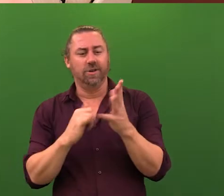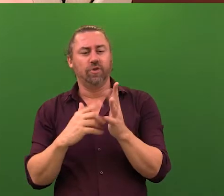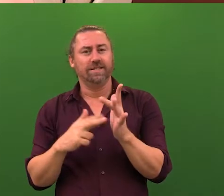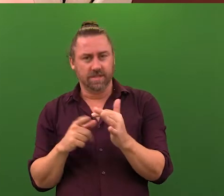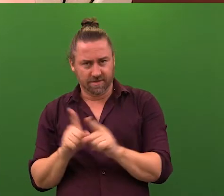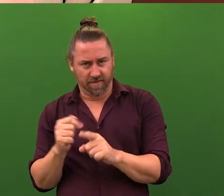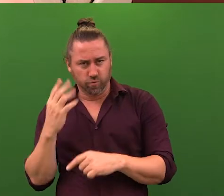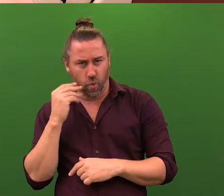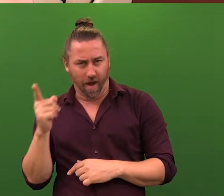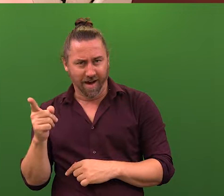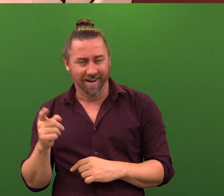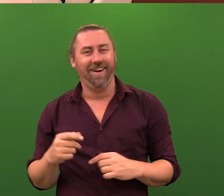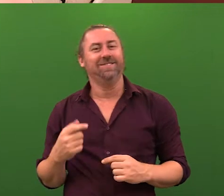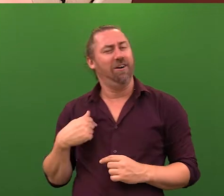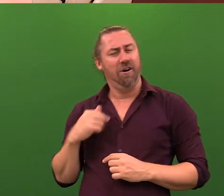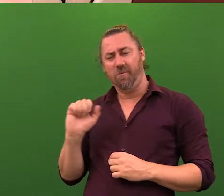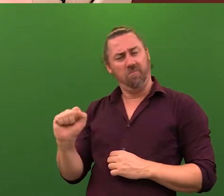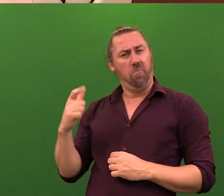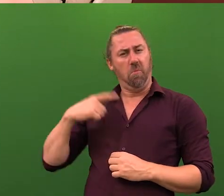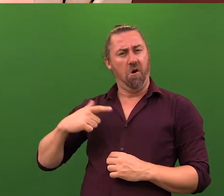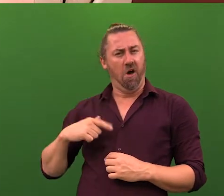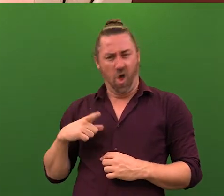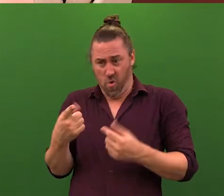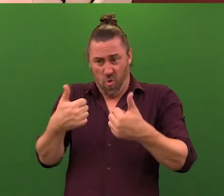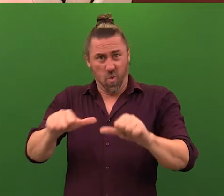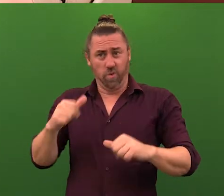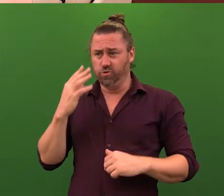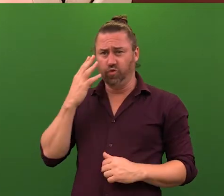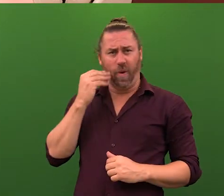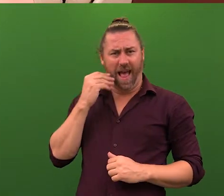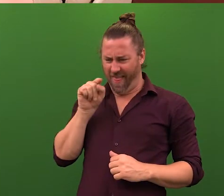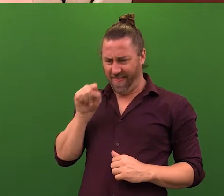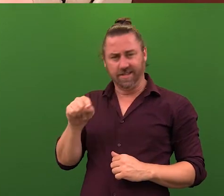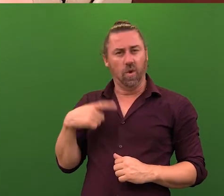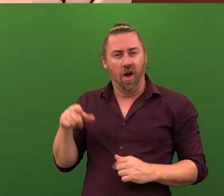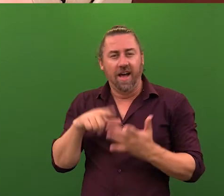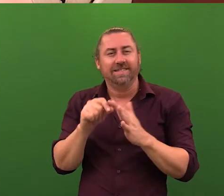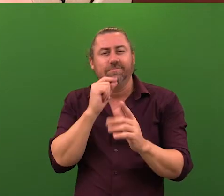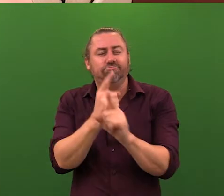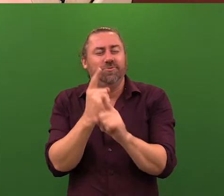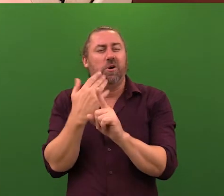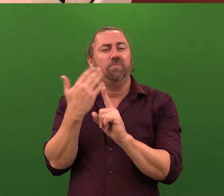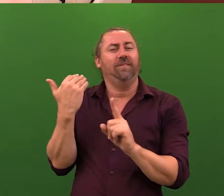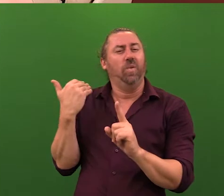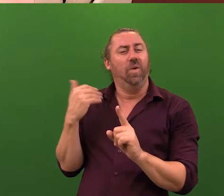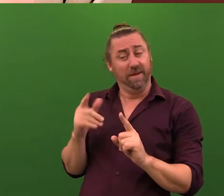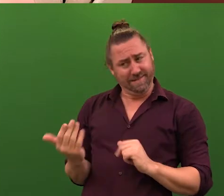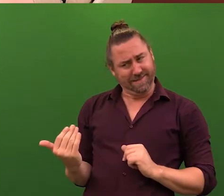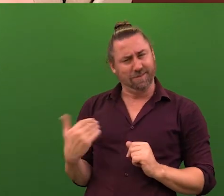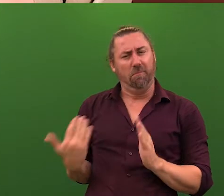you speak a little bit about what that medium represents for you? You did touch on it earlier, but